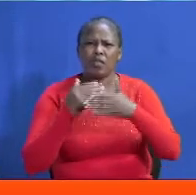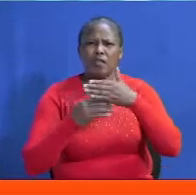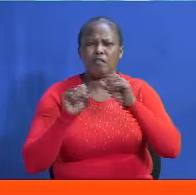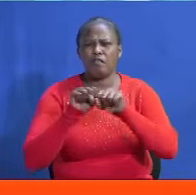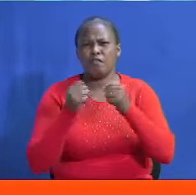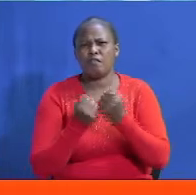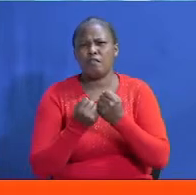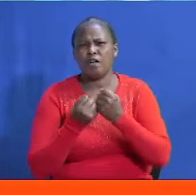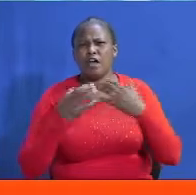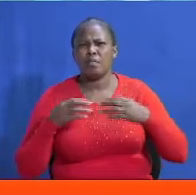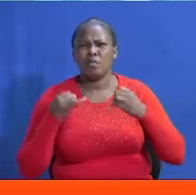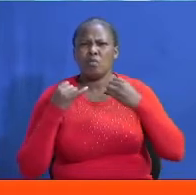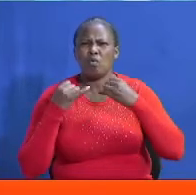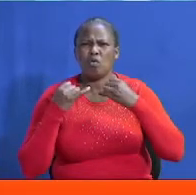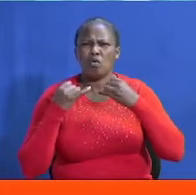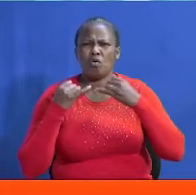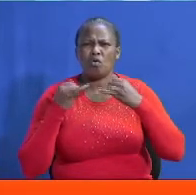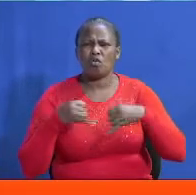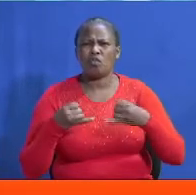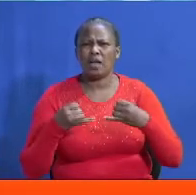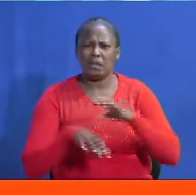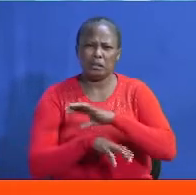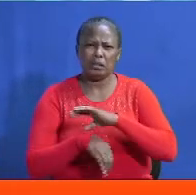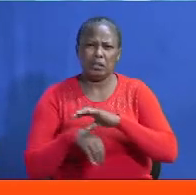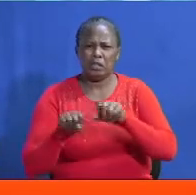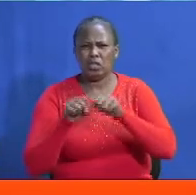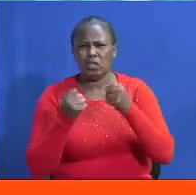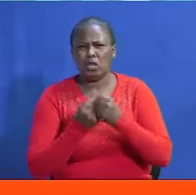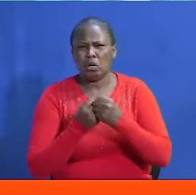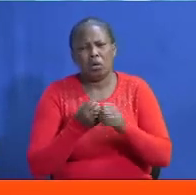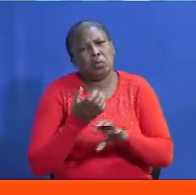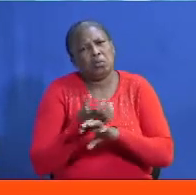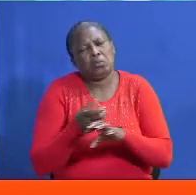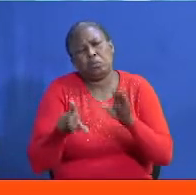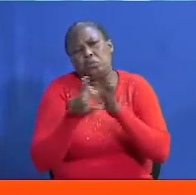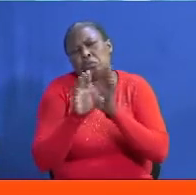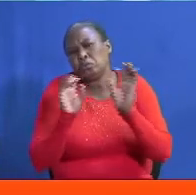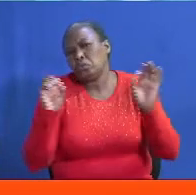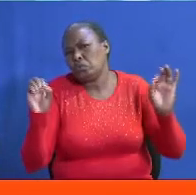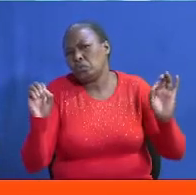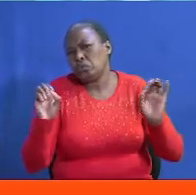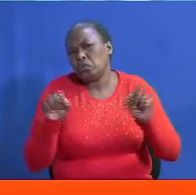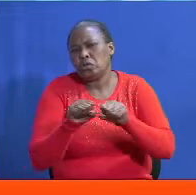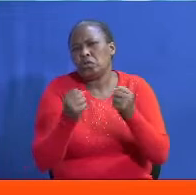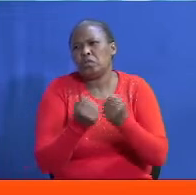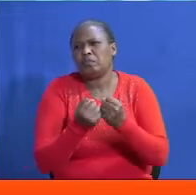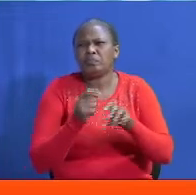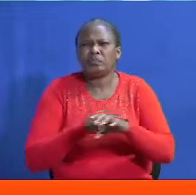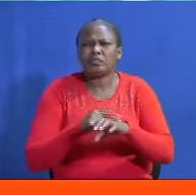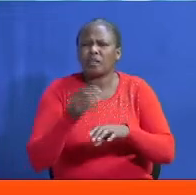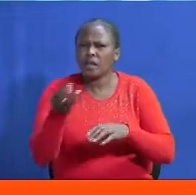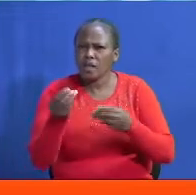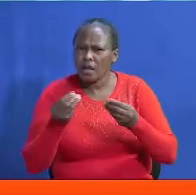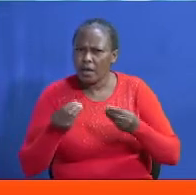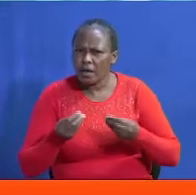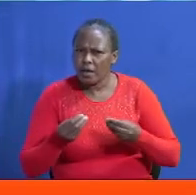are just trying to maybe hack into the system or do some illegal stuff into the system. So when you stake your coins, right. and you